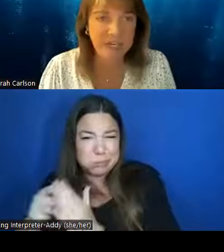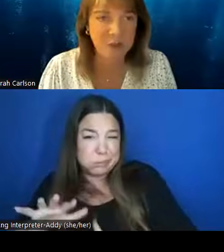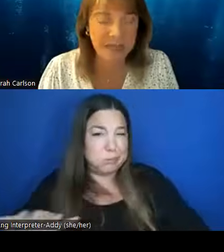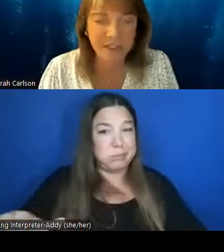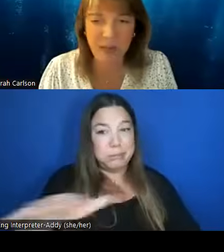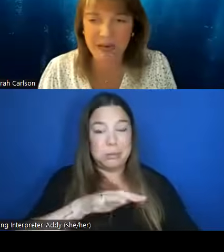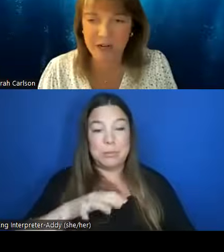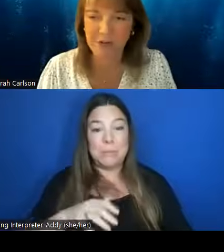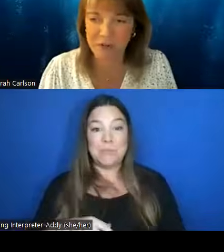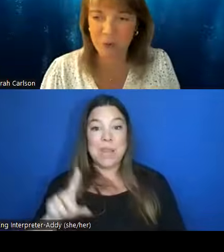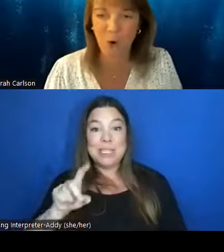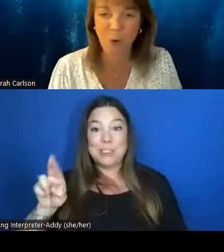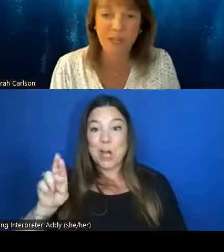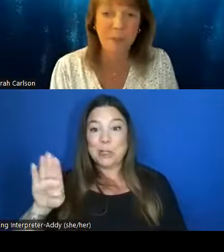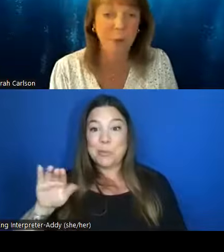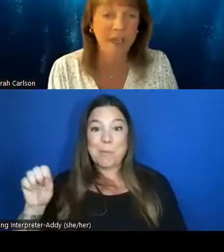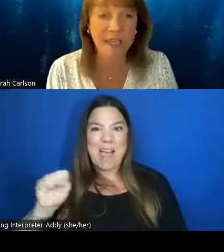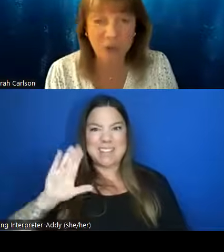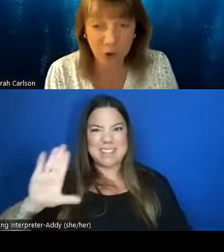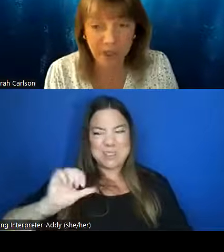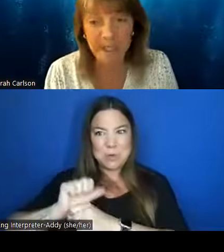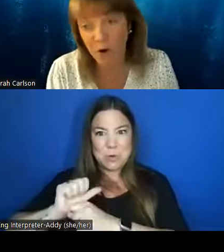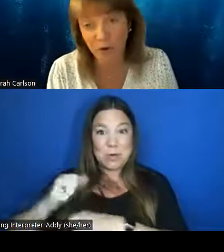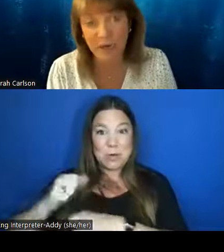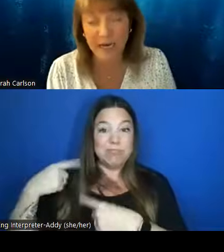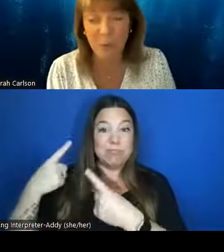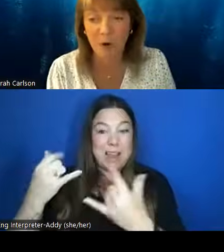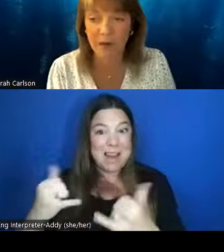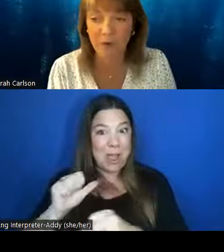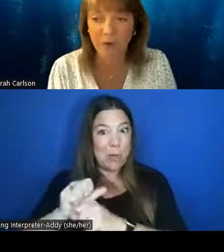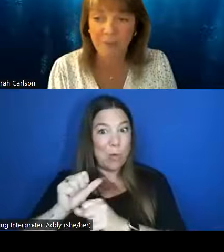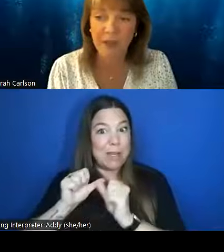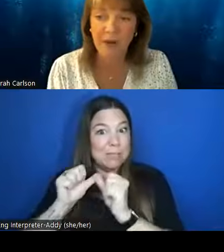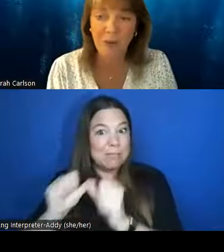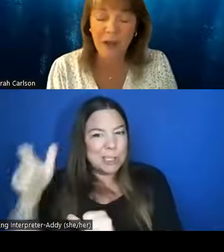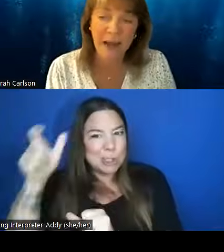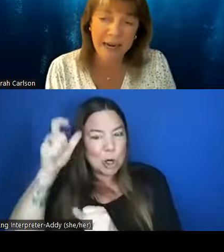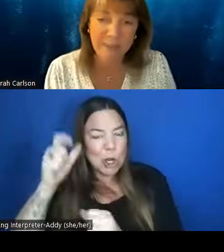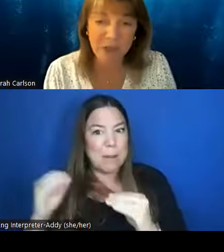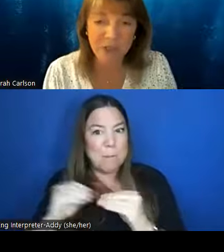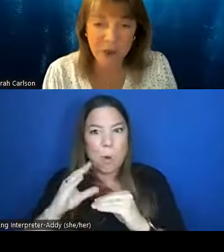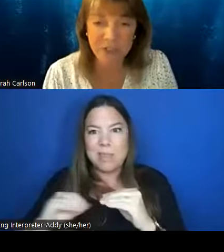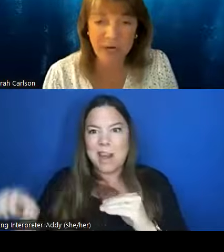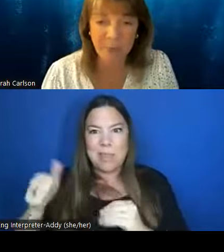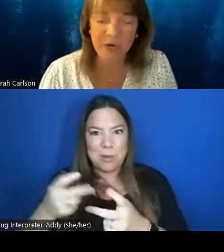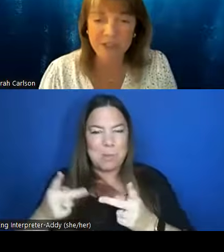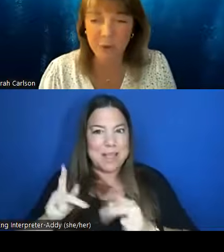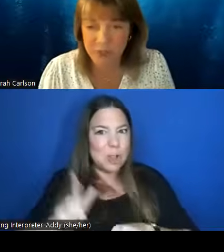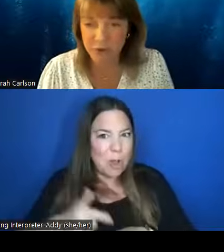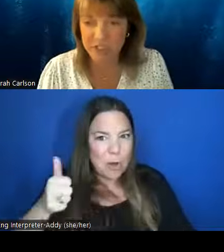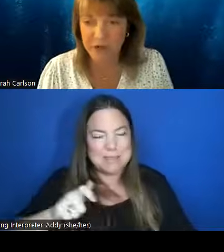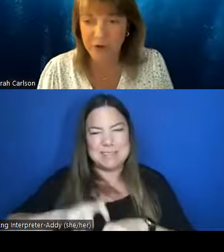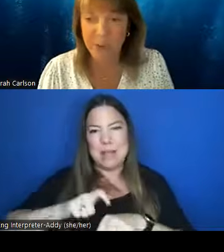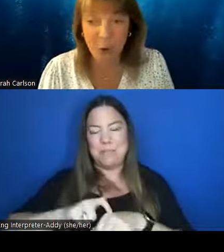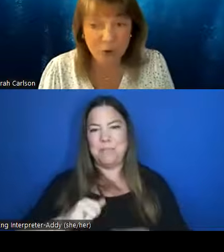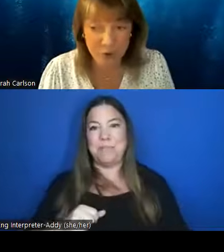Because of Dr. Bass's pioneering field work, we have been working in Turkey longer than anywhere else. INA built, owns, and operates a